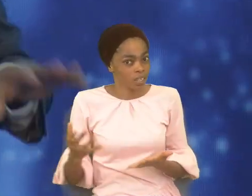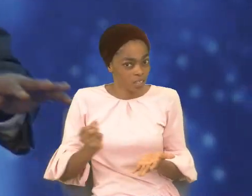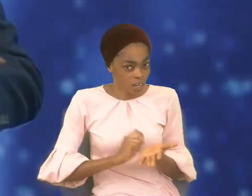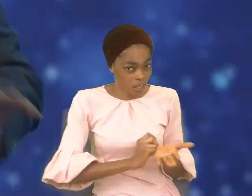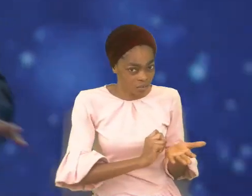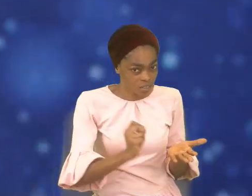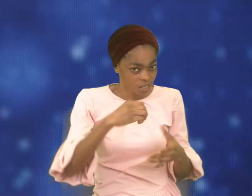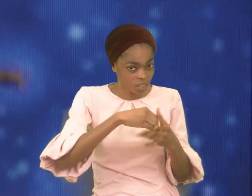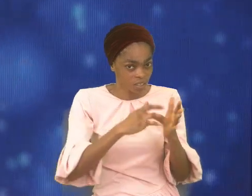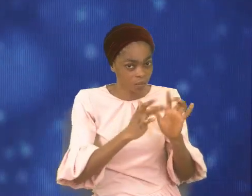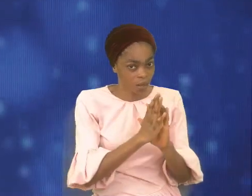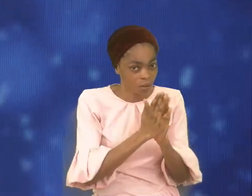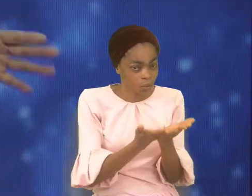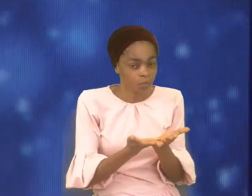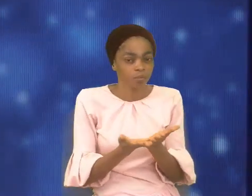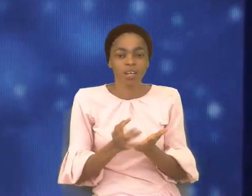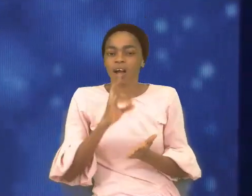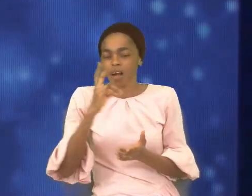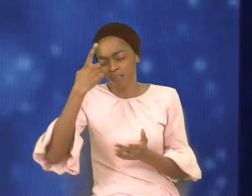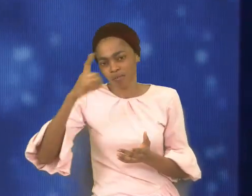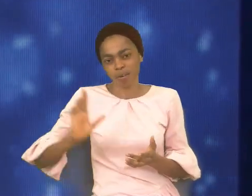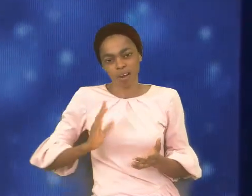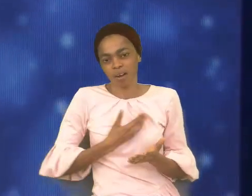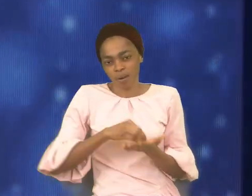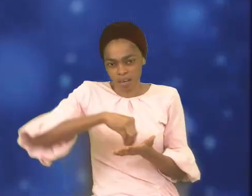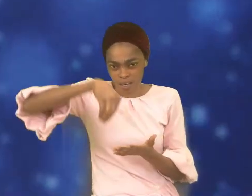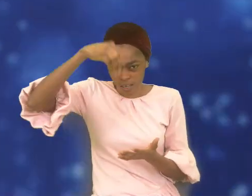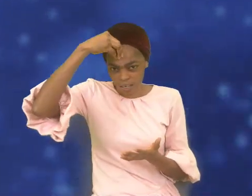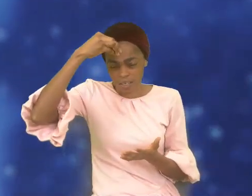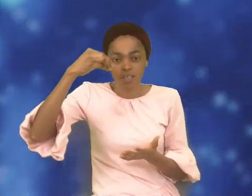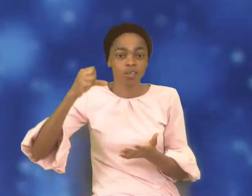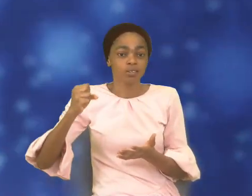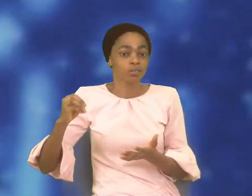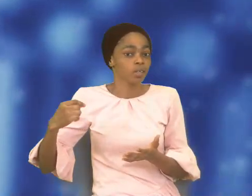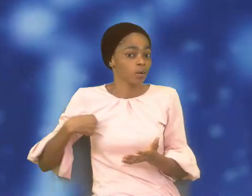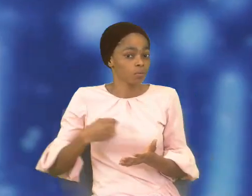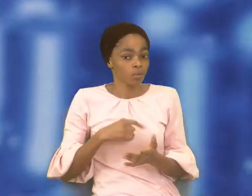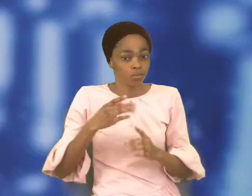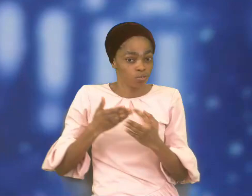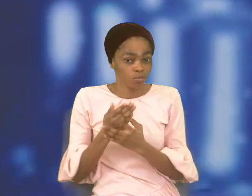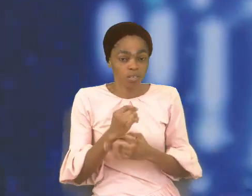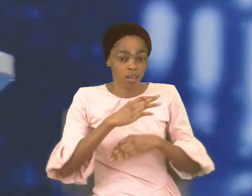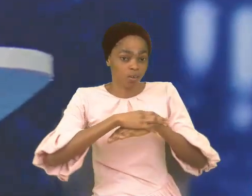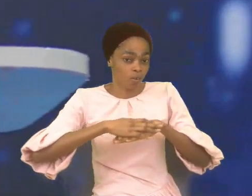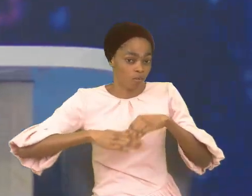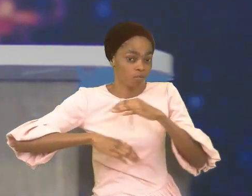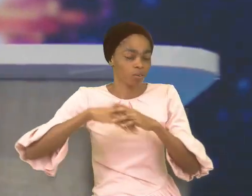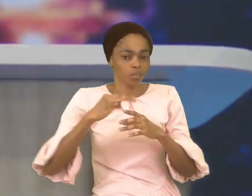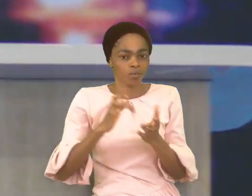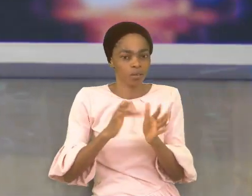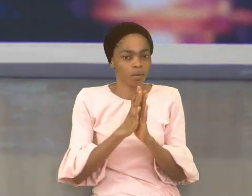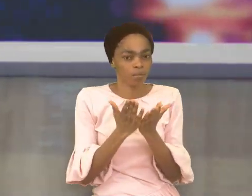we, through the comfort and the patience of scriptures, might have hope. That's why we're learning from this story, the